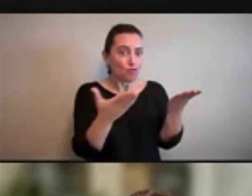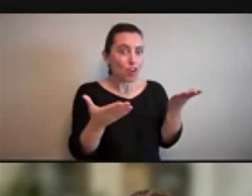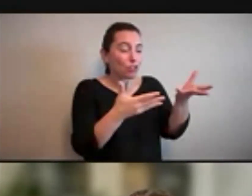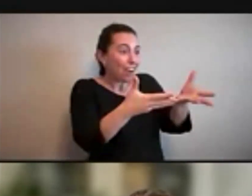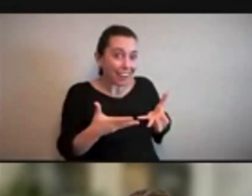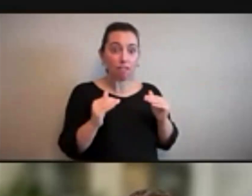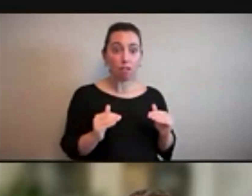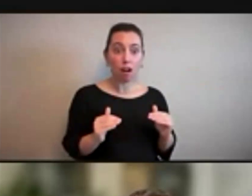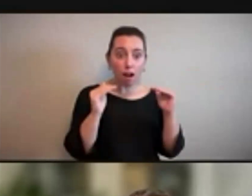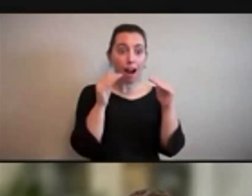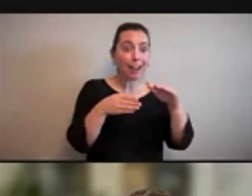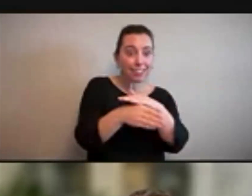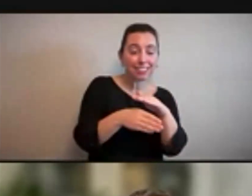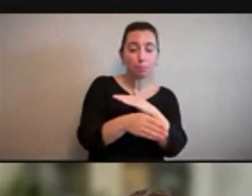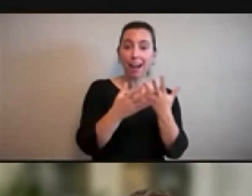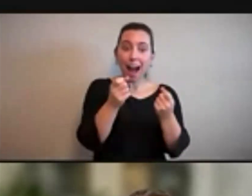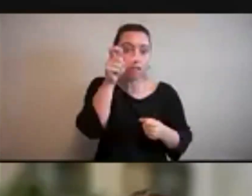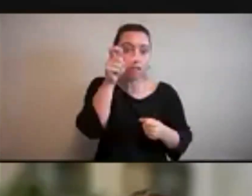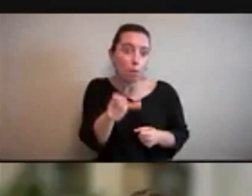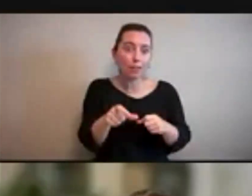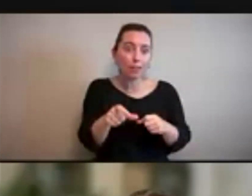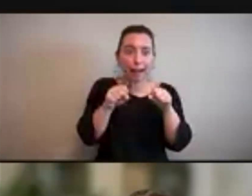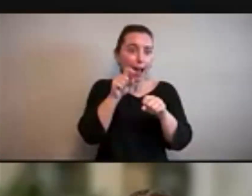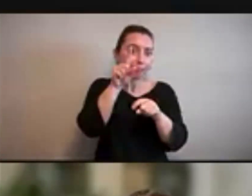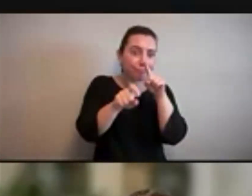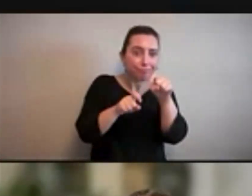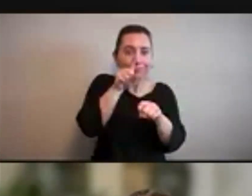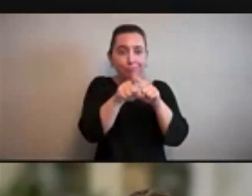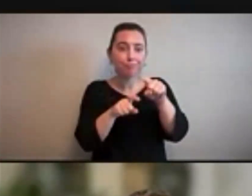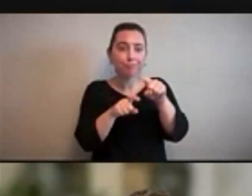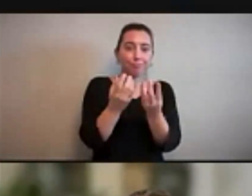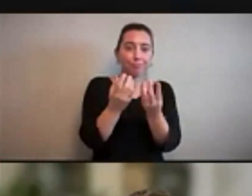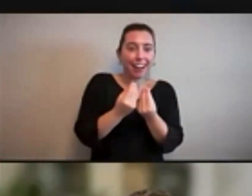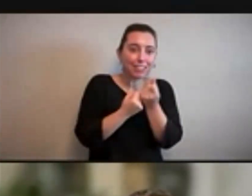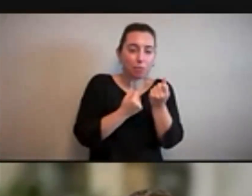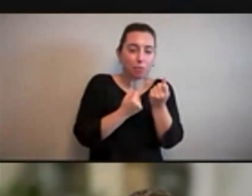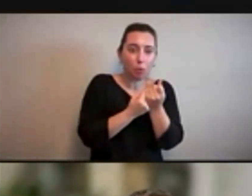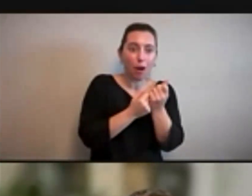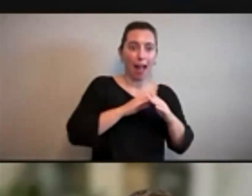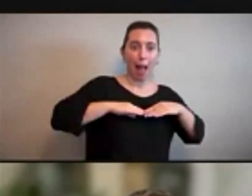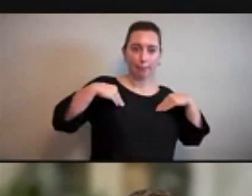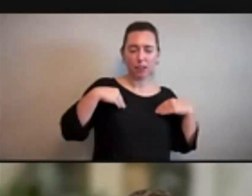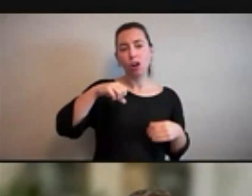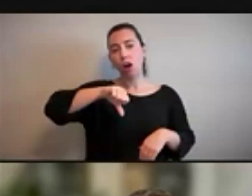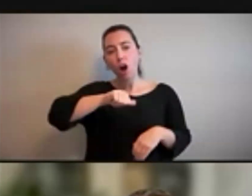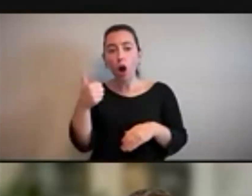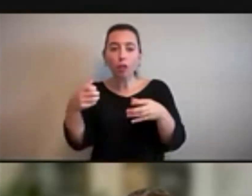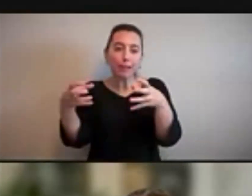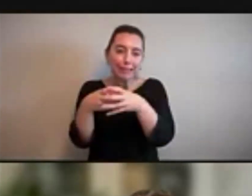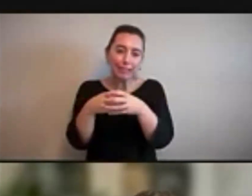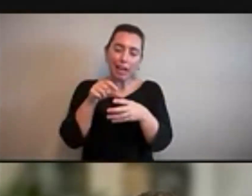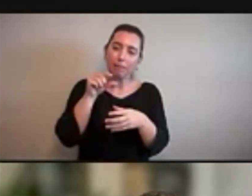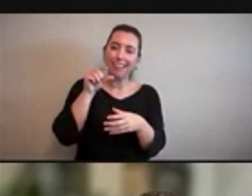and to have a point of contact, to be able to ask the questions, get the support. Other teams, it took a